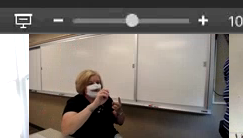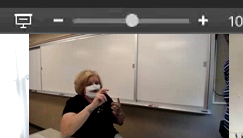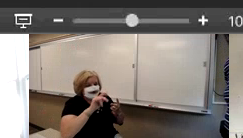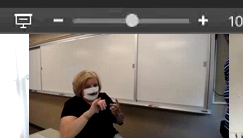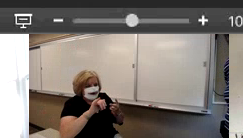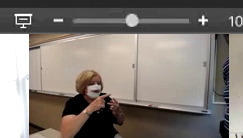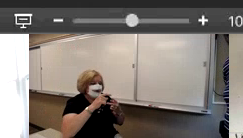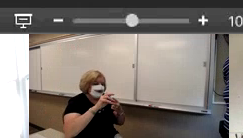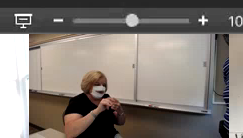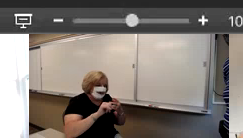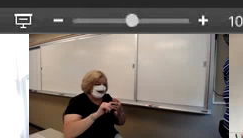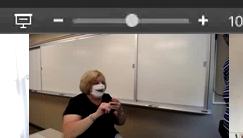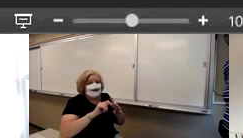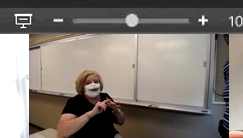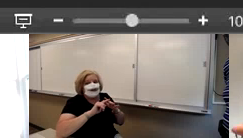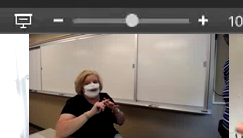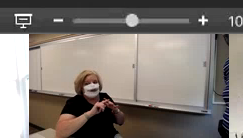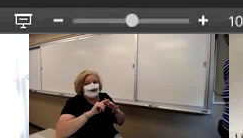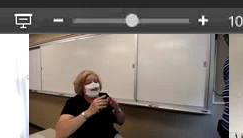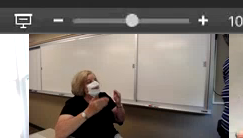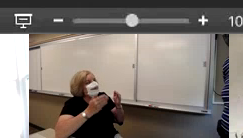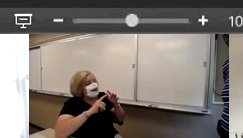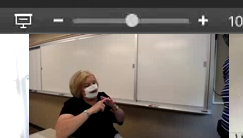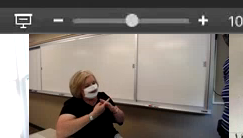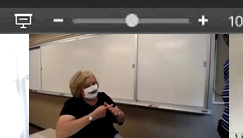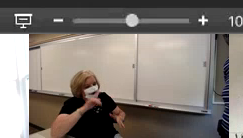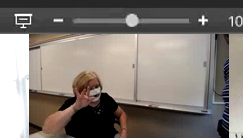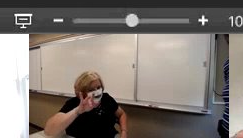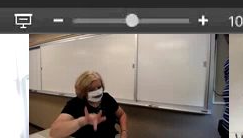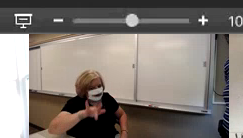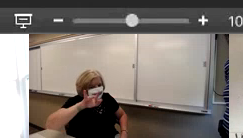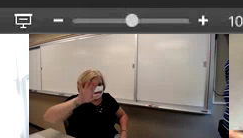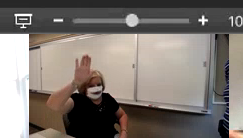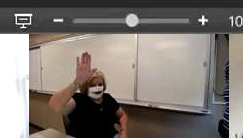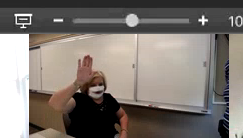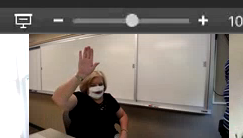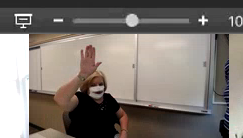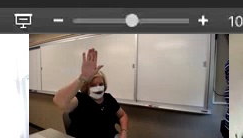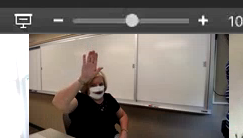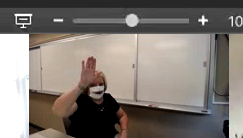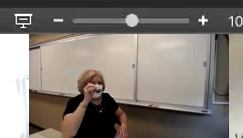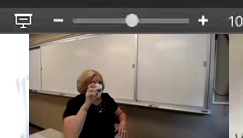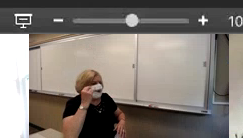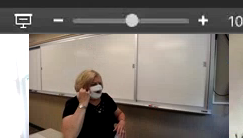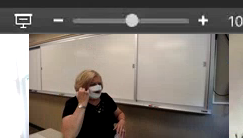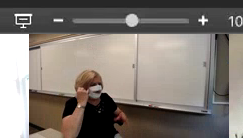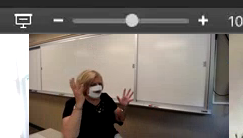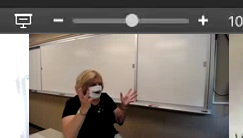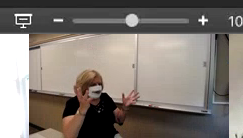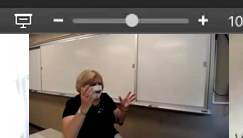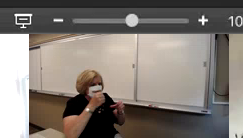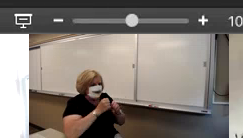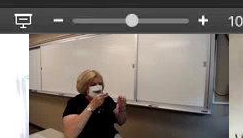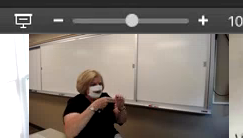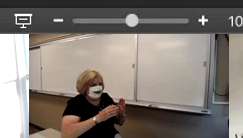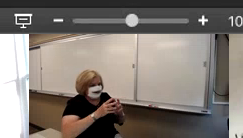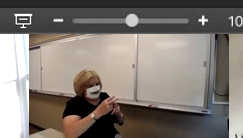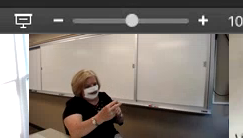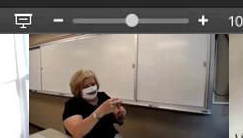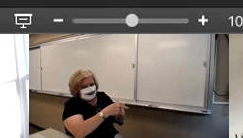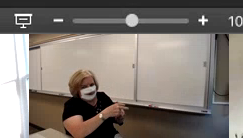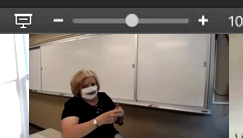can hit the raise your hand icon or not, or if it's so if it's just the conversation and participant view.